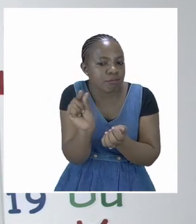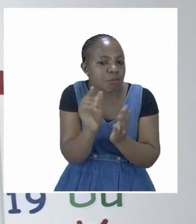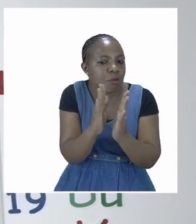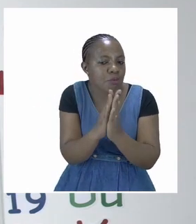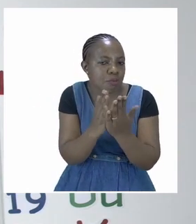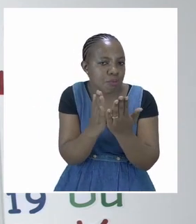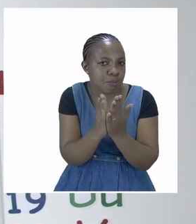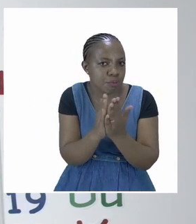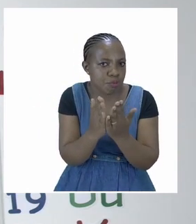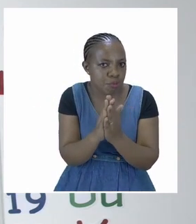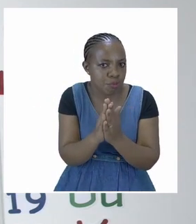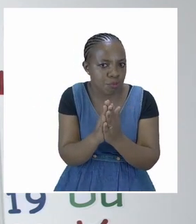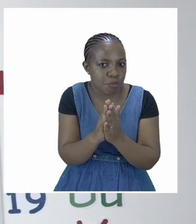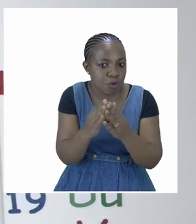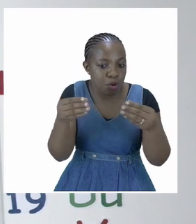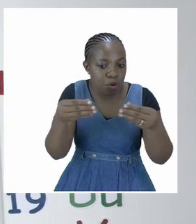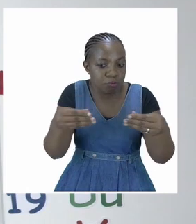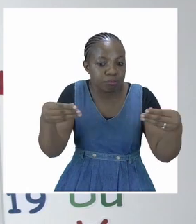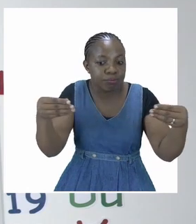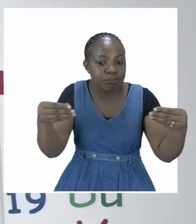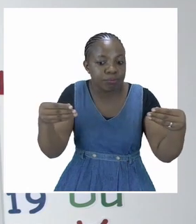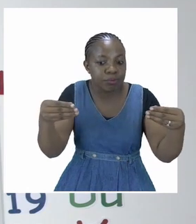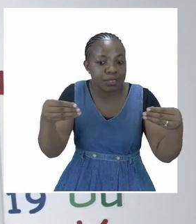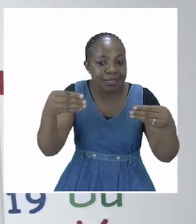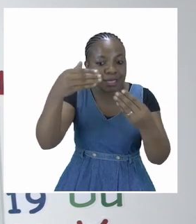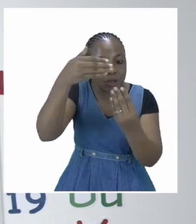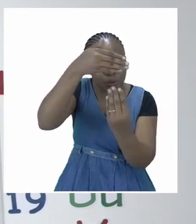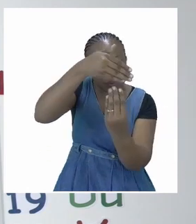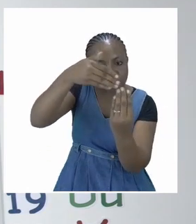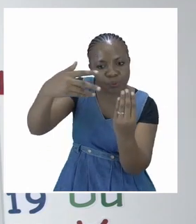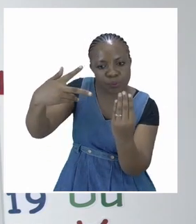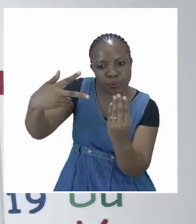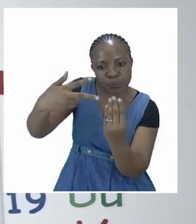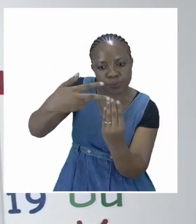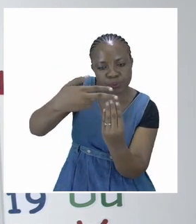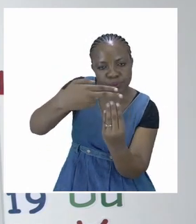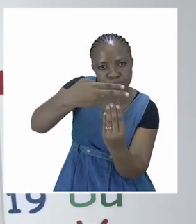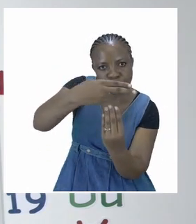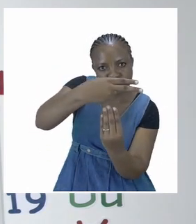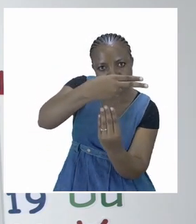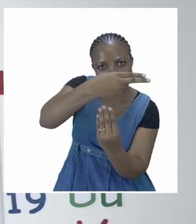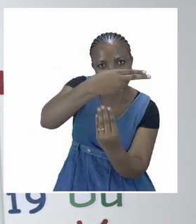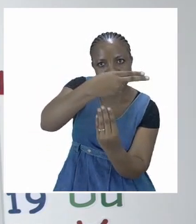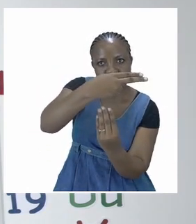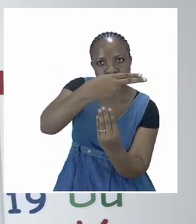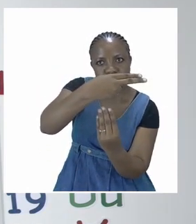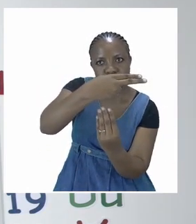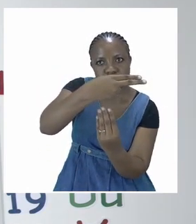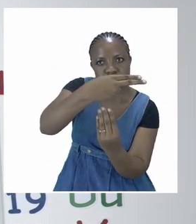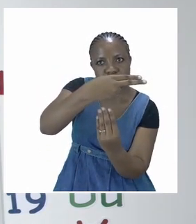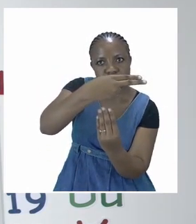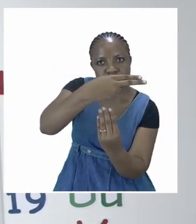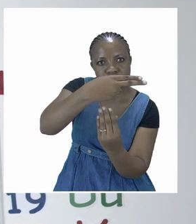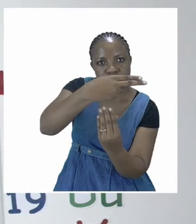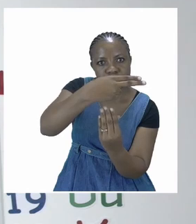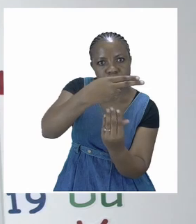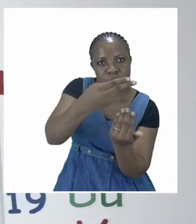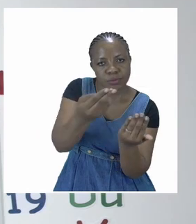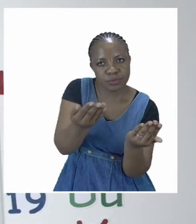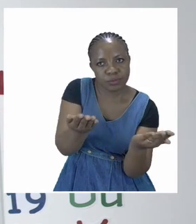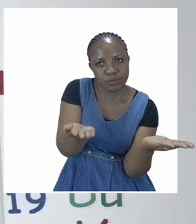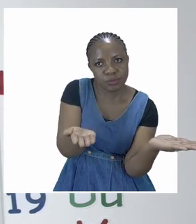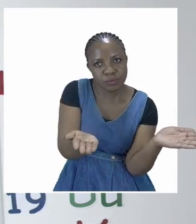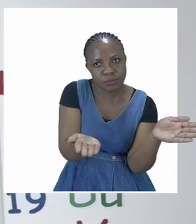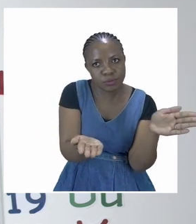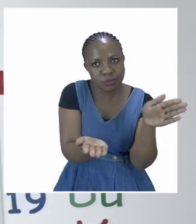booklet. Please cut the top of the lesson booklet with a pair of scissors and fold